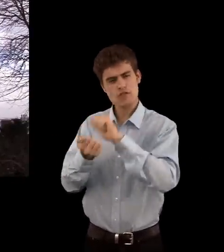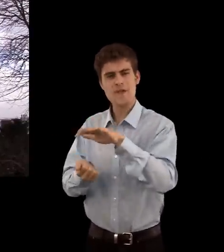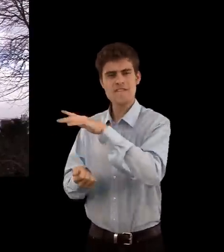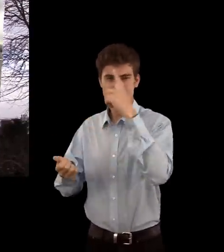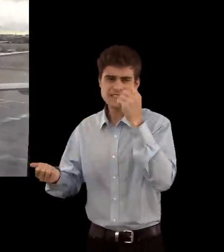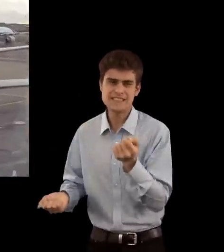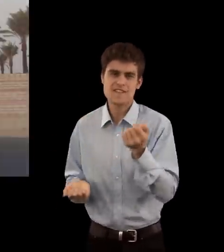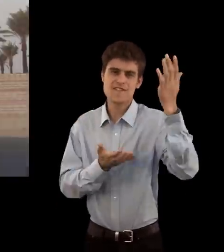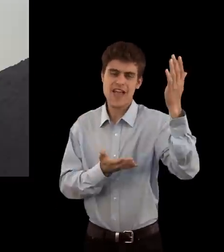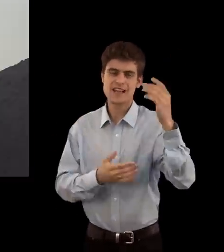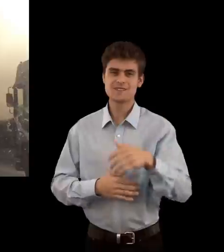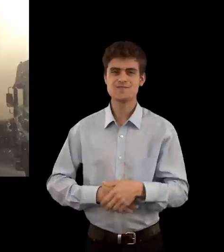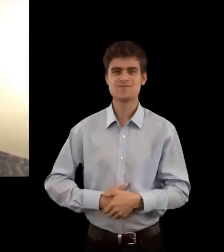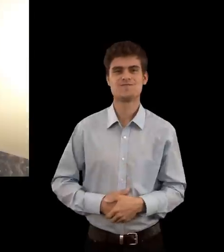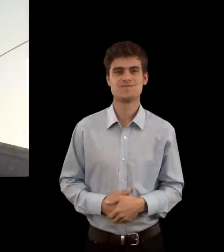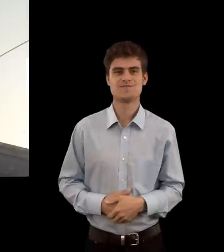family's sacrifice.